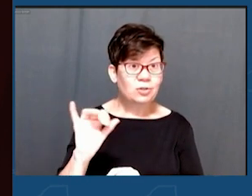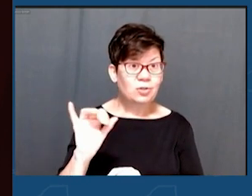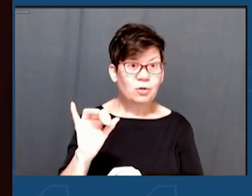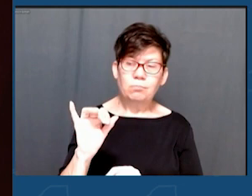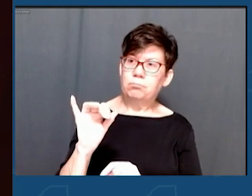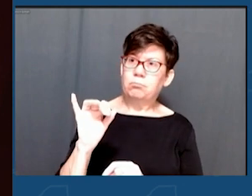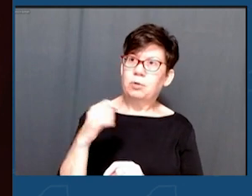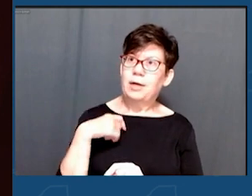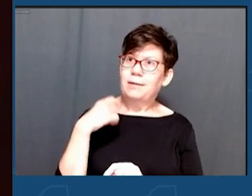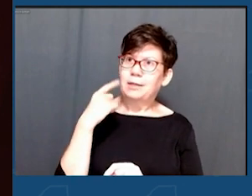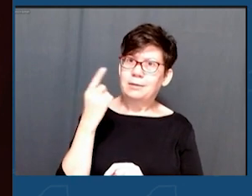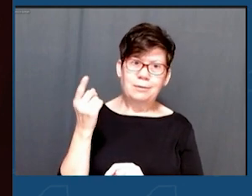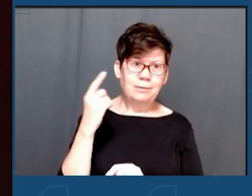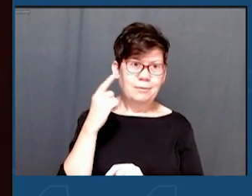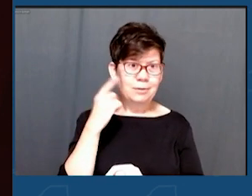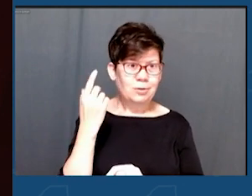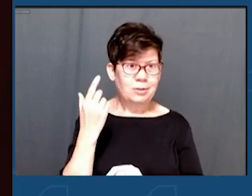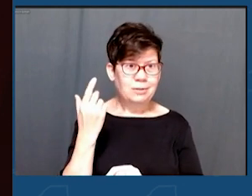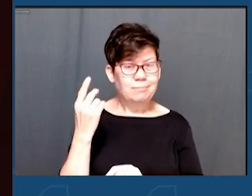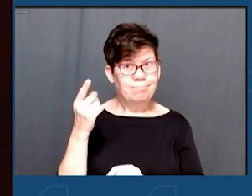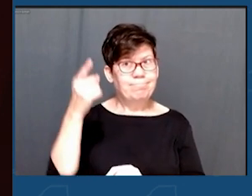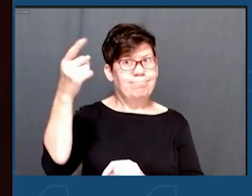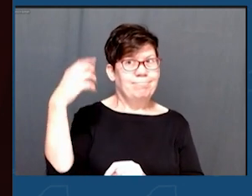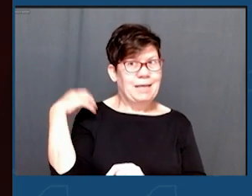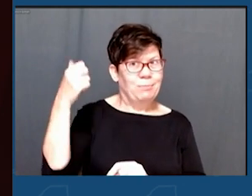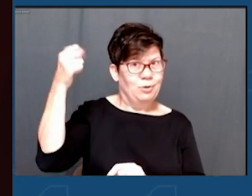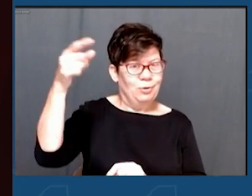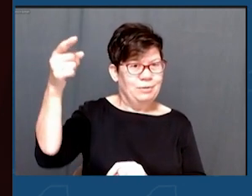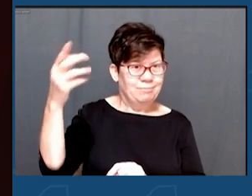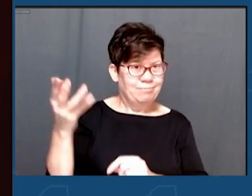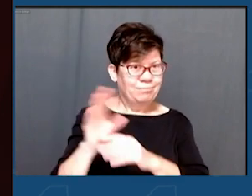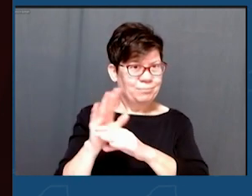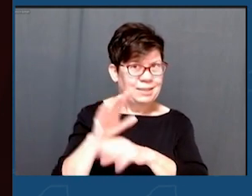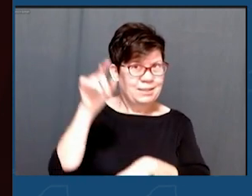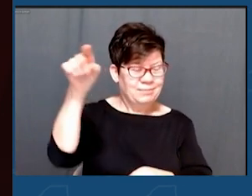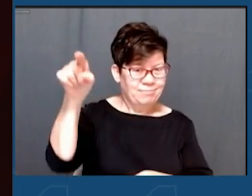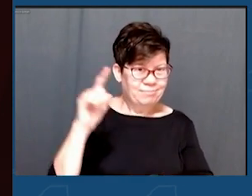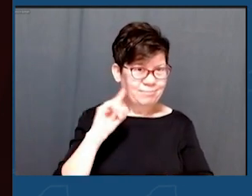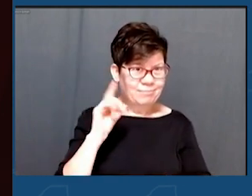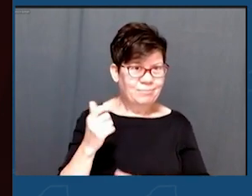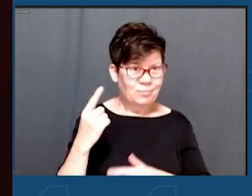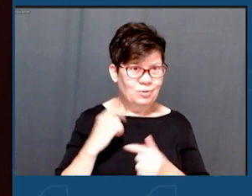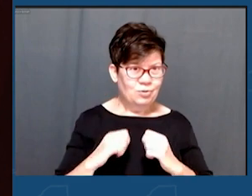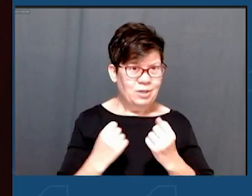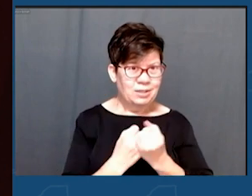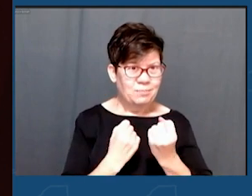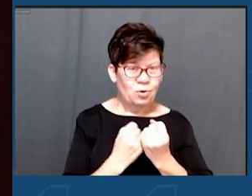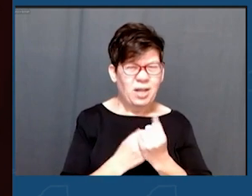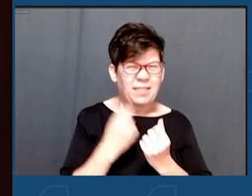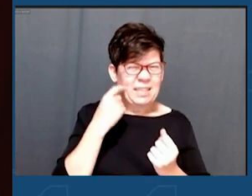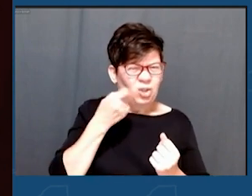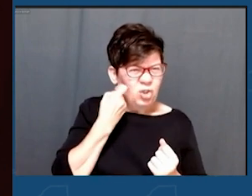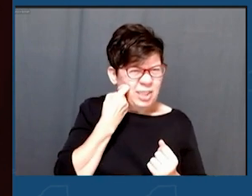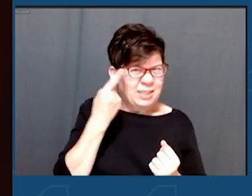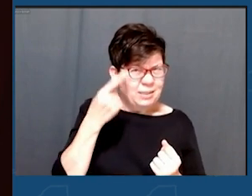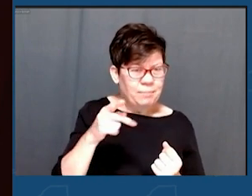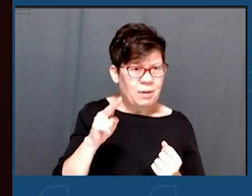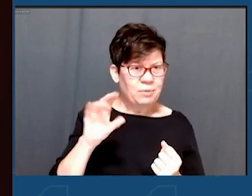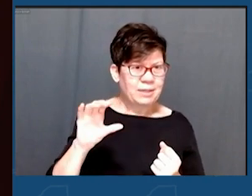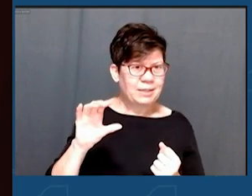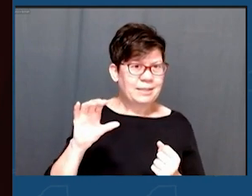having fun on the Hill as we talk about her work to support our agency. I think she just had her public hearing, so we'll talk about what Ruth